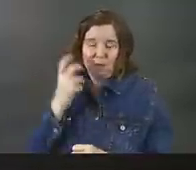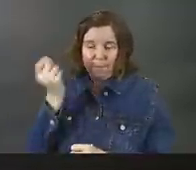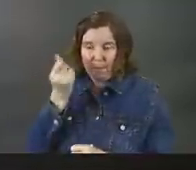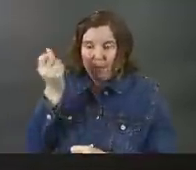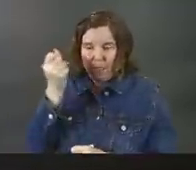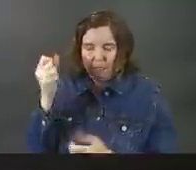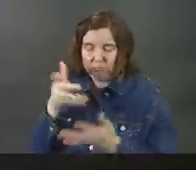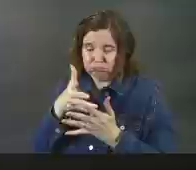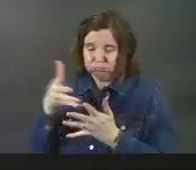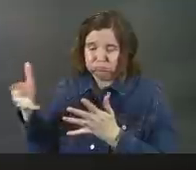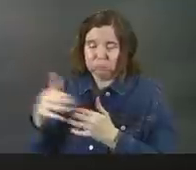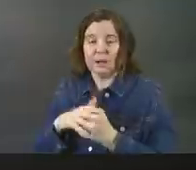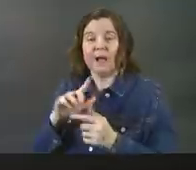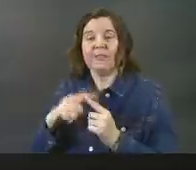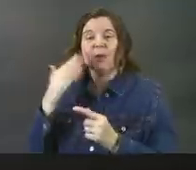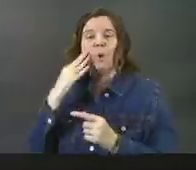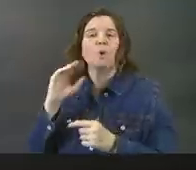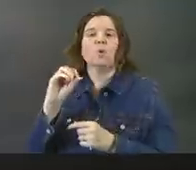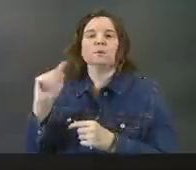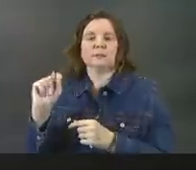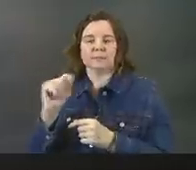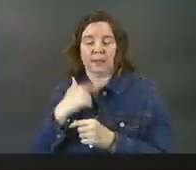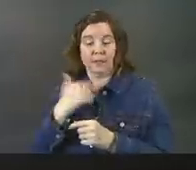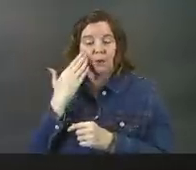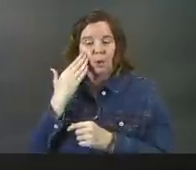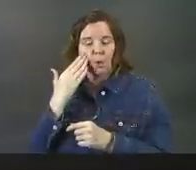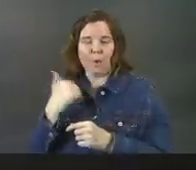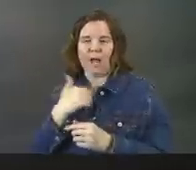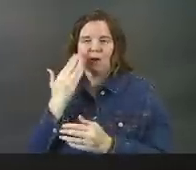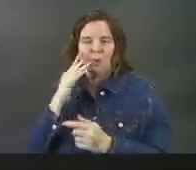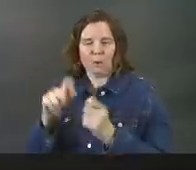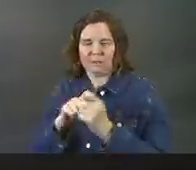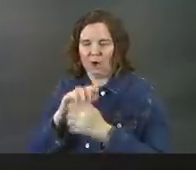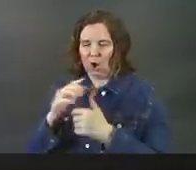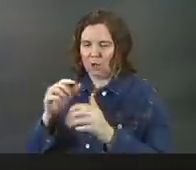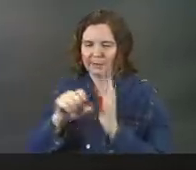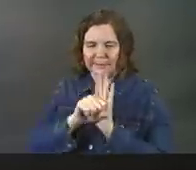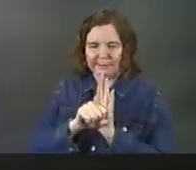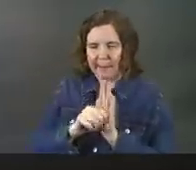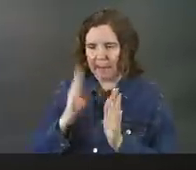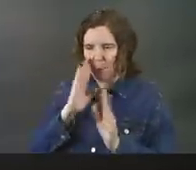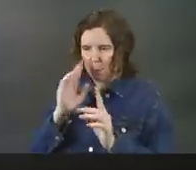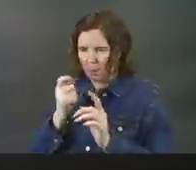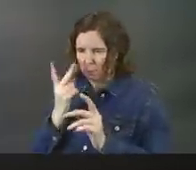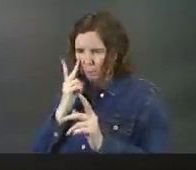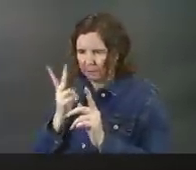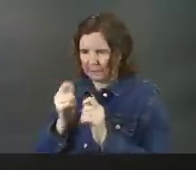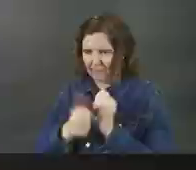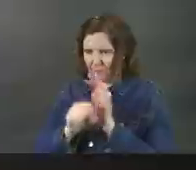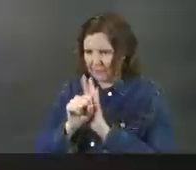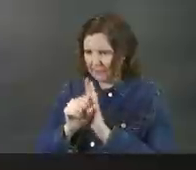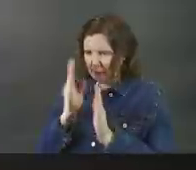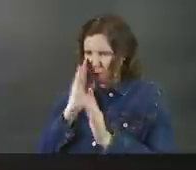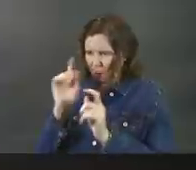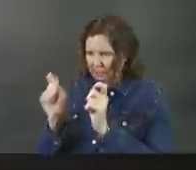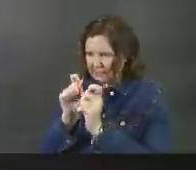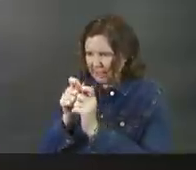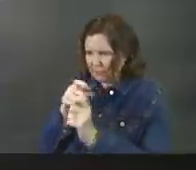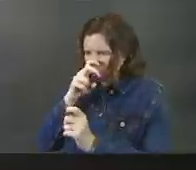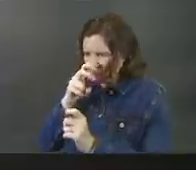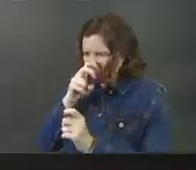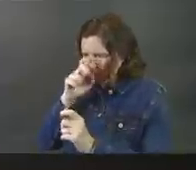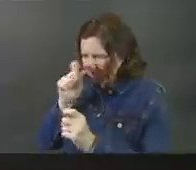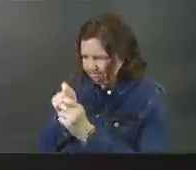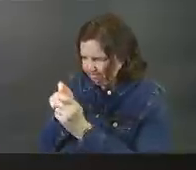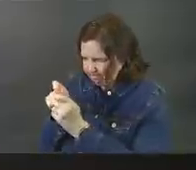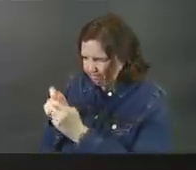they've memorized the Old Testament, and they know it, and they're in. I know exactly all the signs. I know how to interpret every symbol. I know exactly who